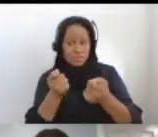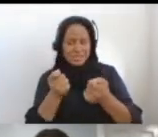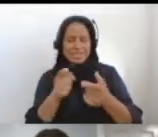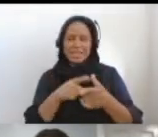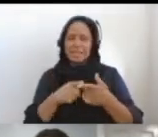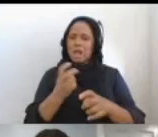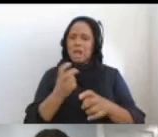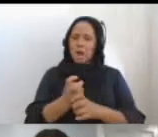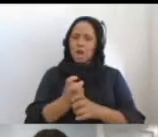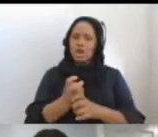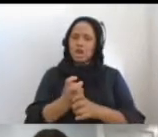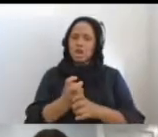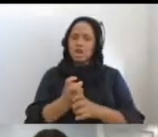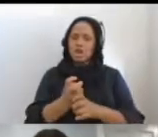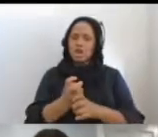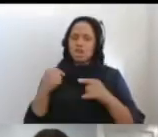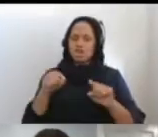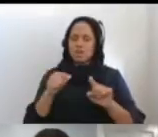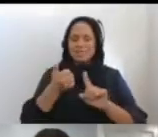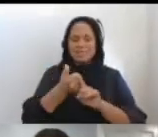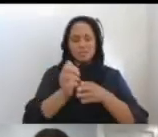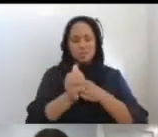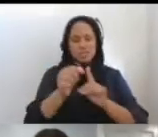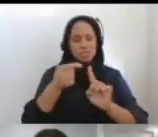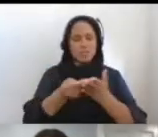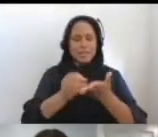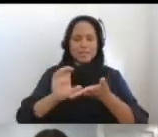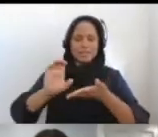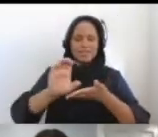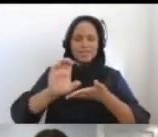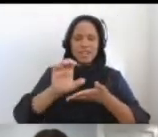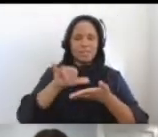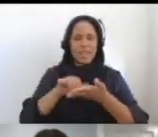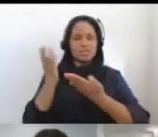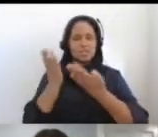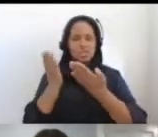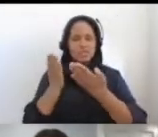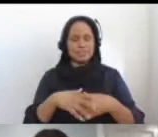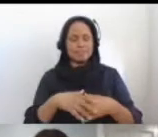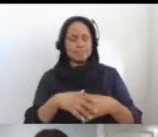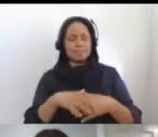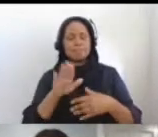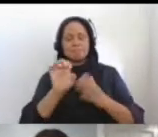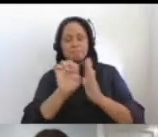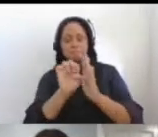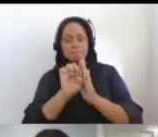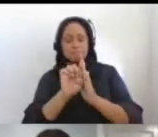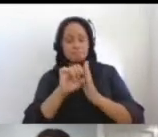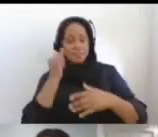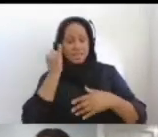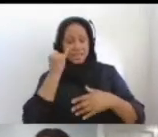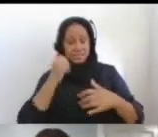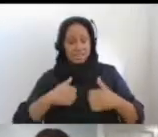self-direction to fund that service. Meaning, if in a life plan, we mentioned that